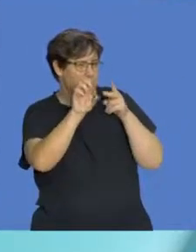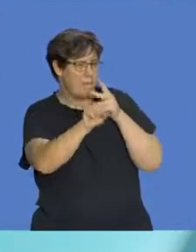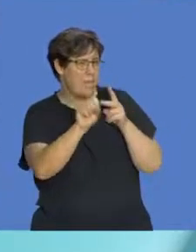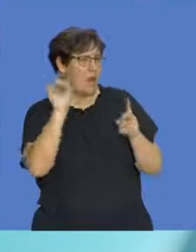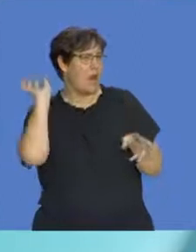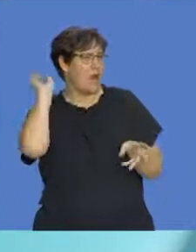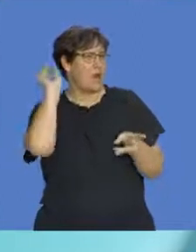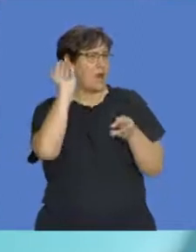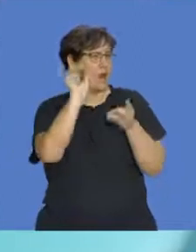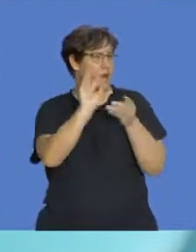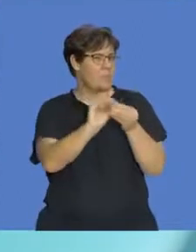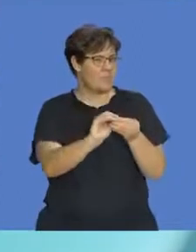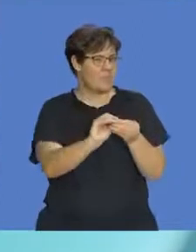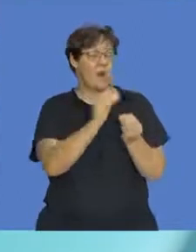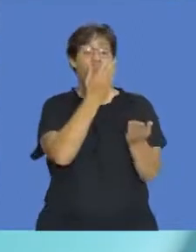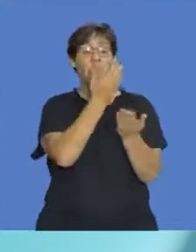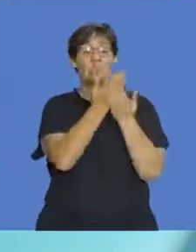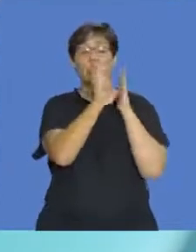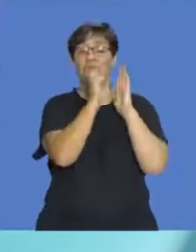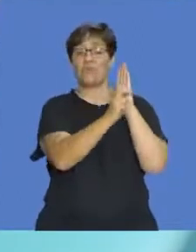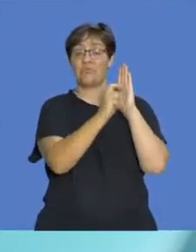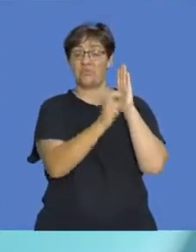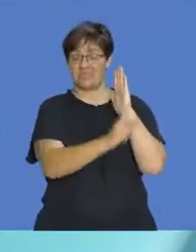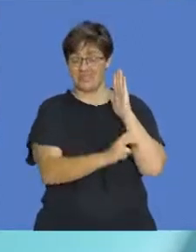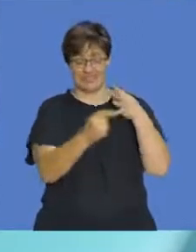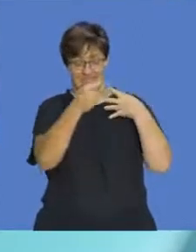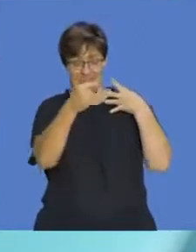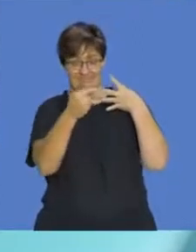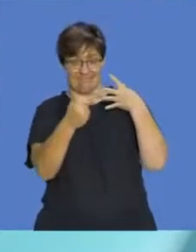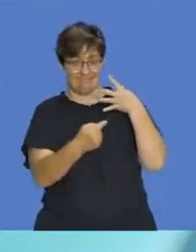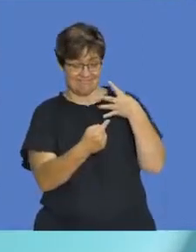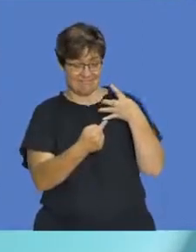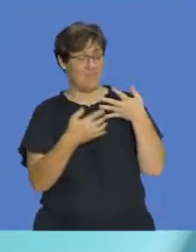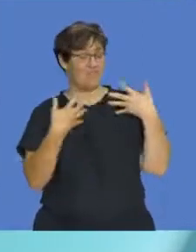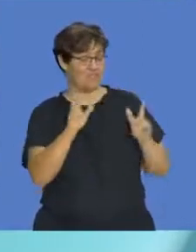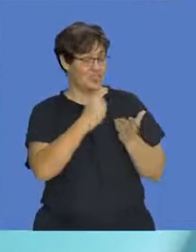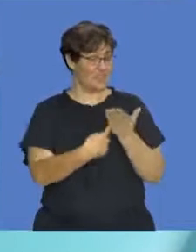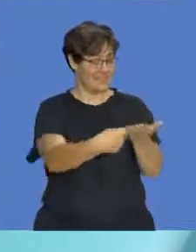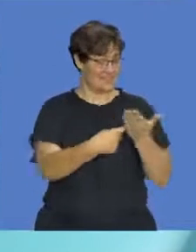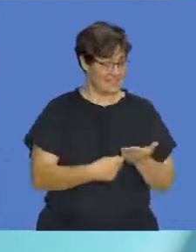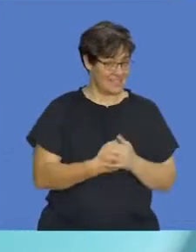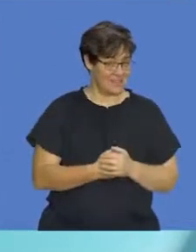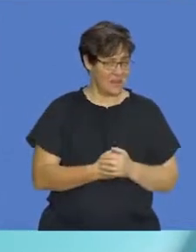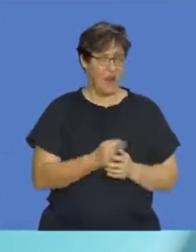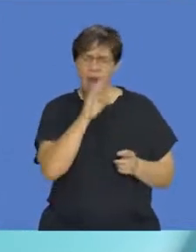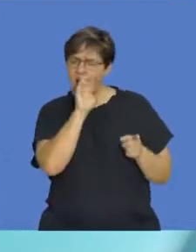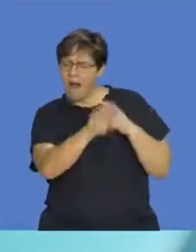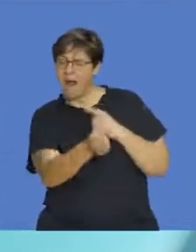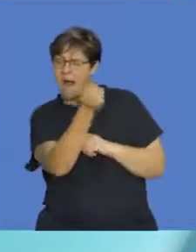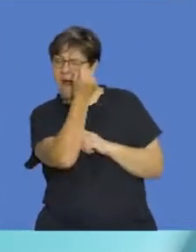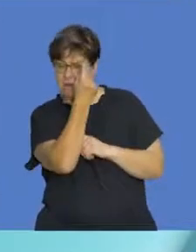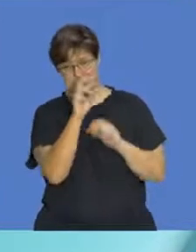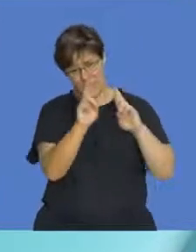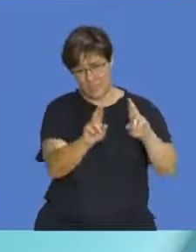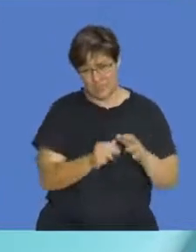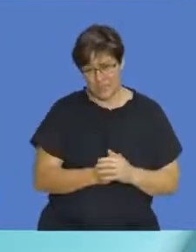recap all of those probability rules and terms that we've gone over. And I hope it's making some sense. I